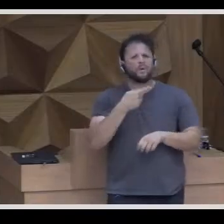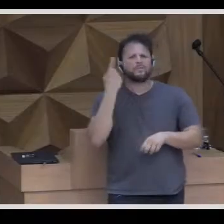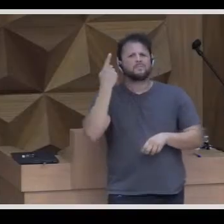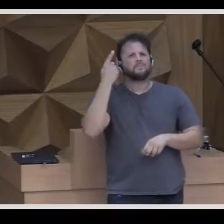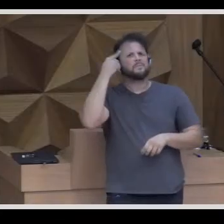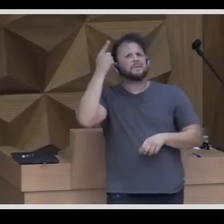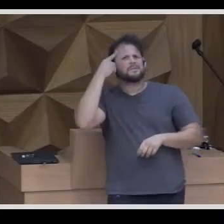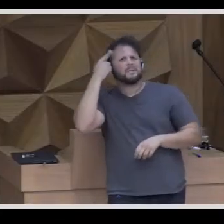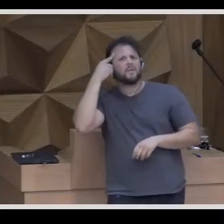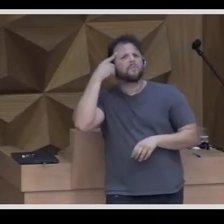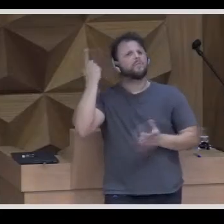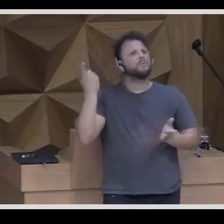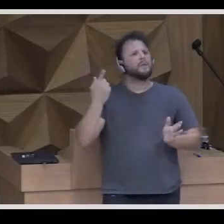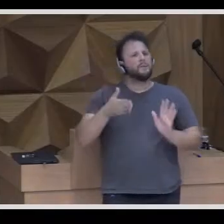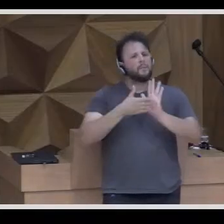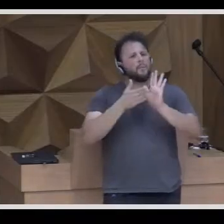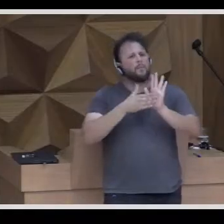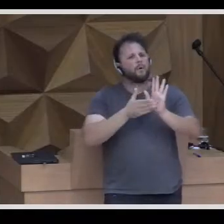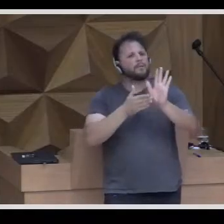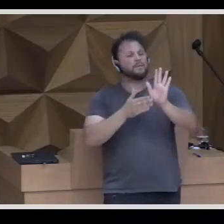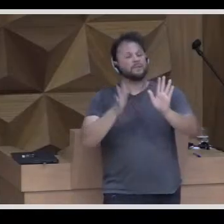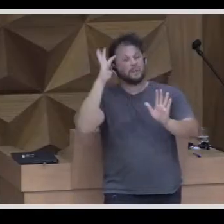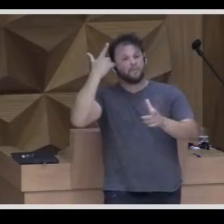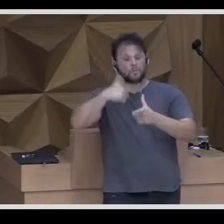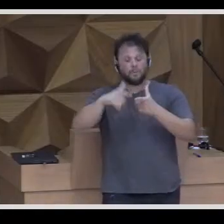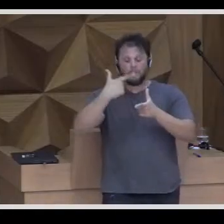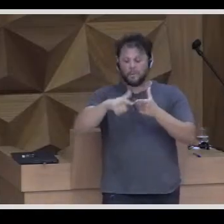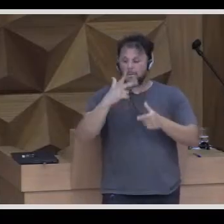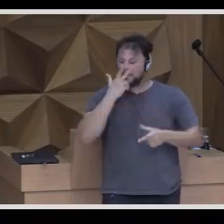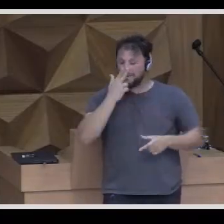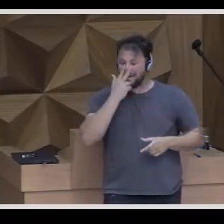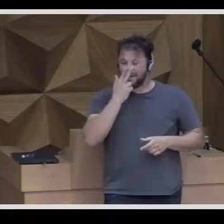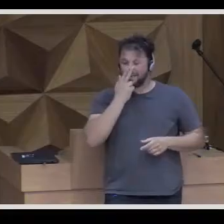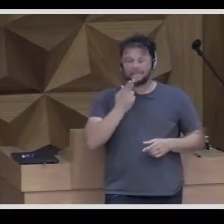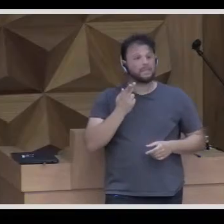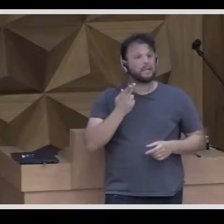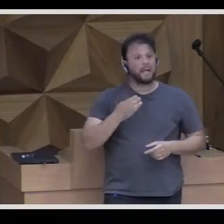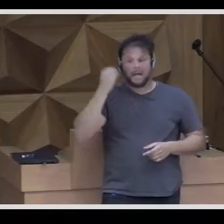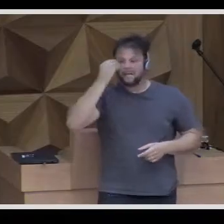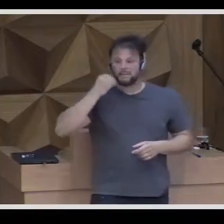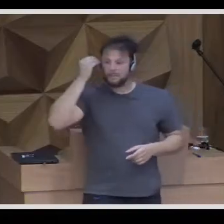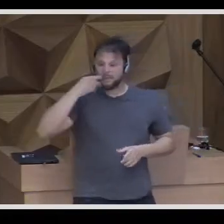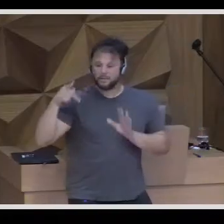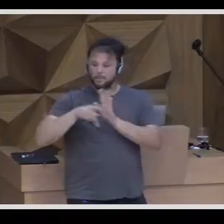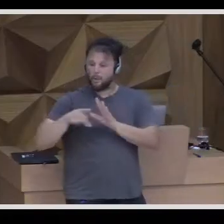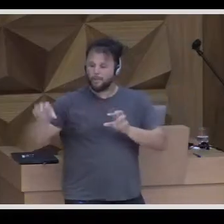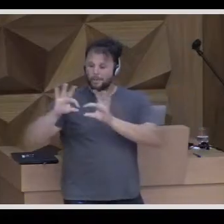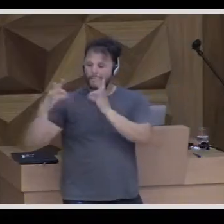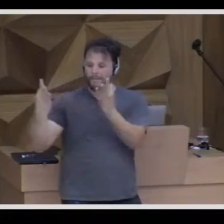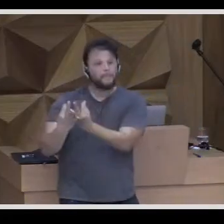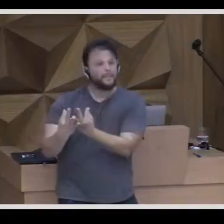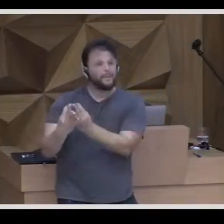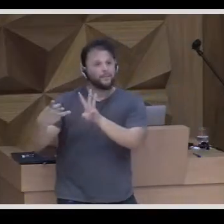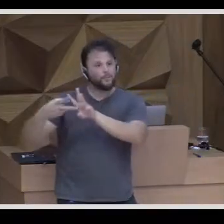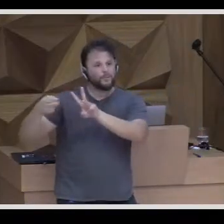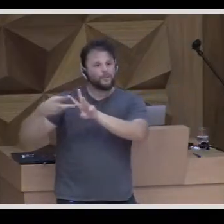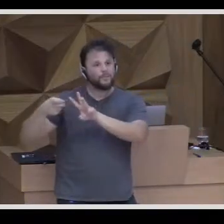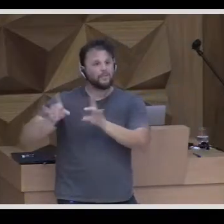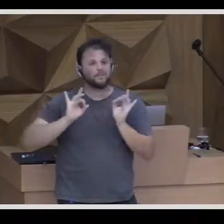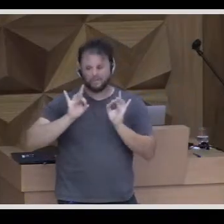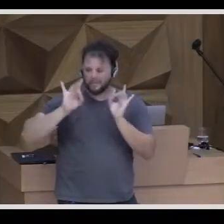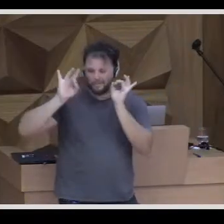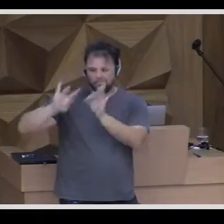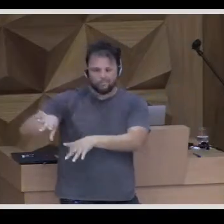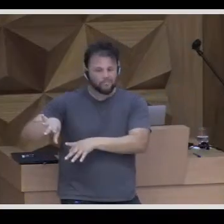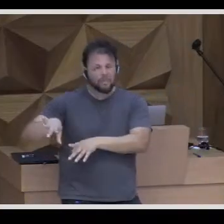experience. This is not the kind of technology that solves their problems. They certainly have problems